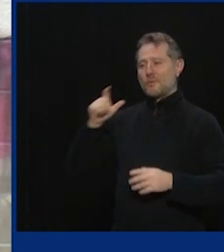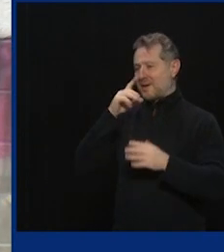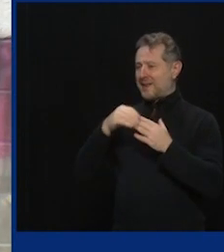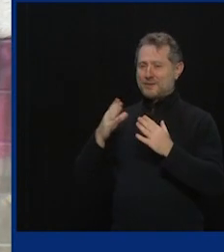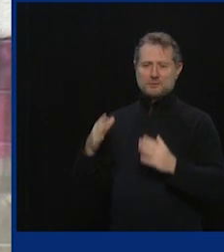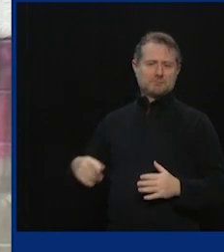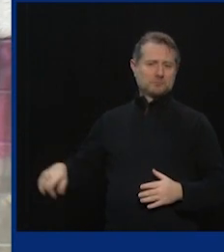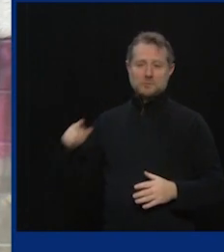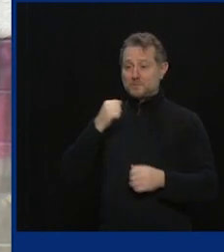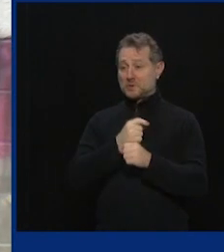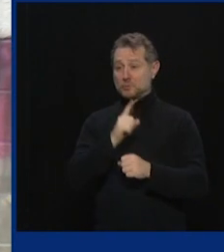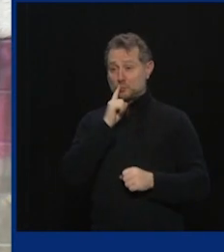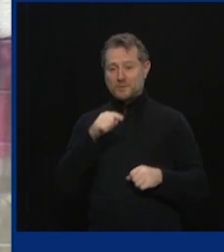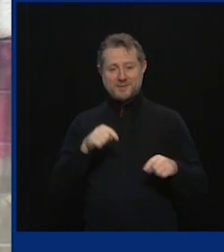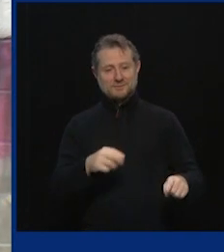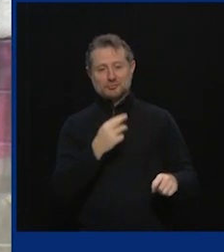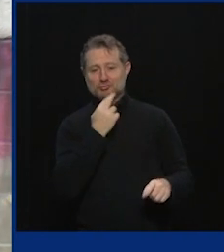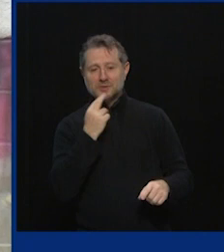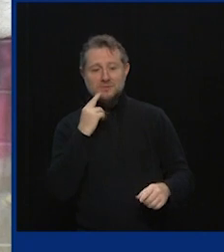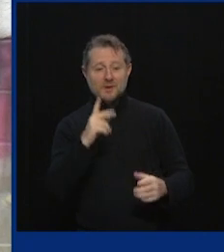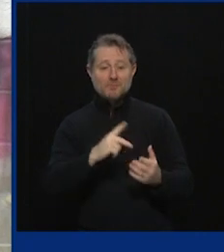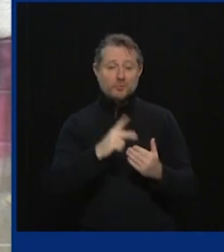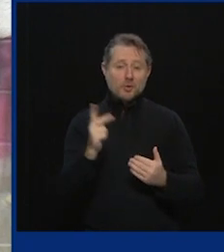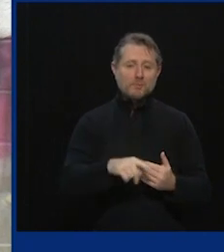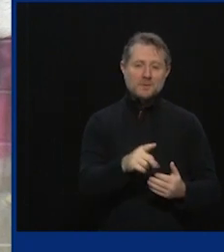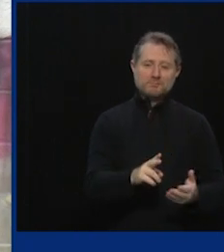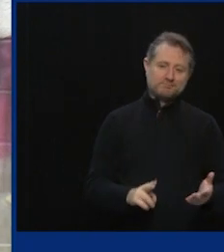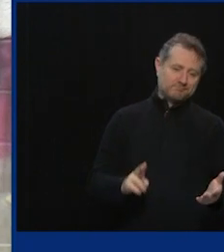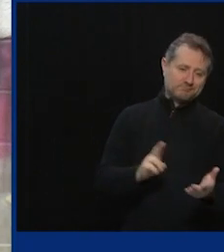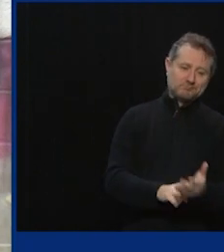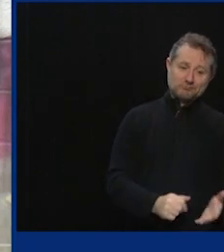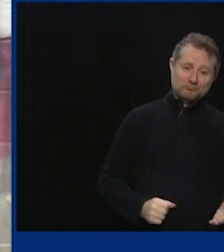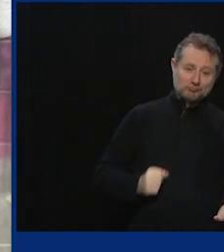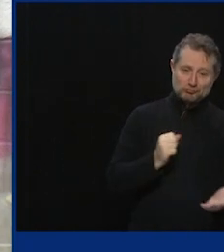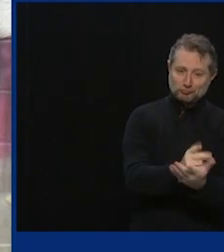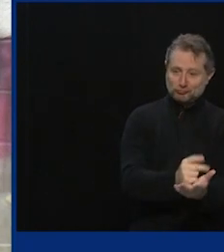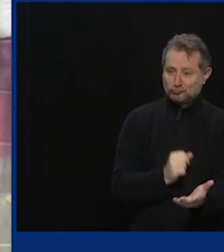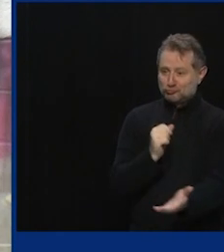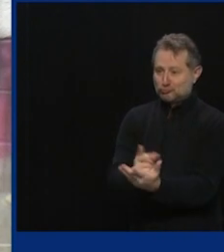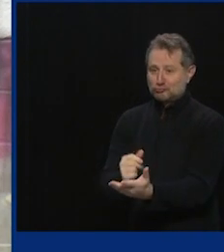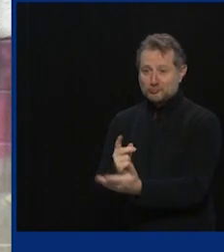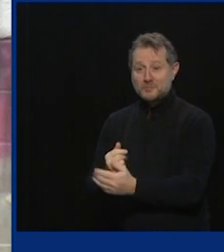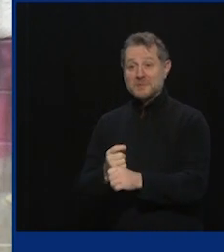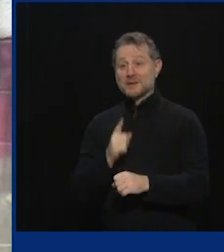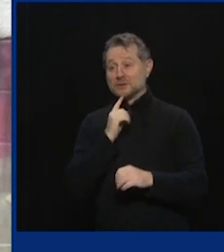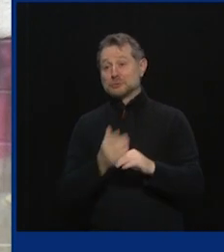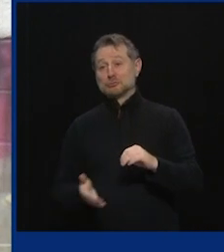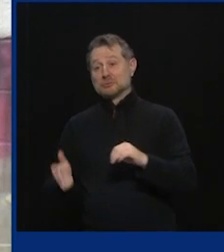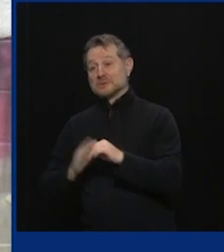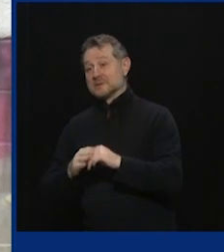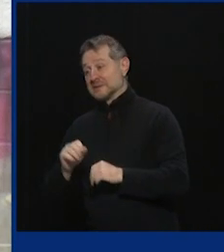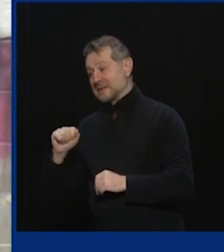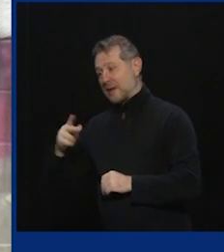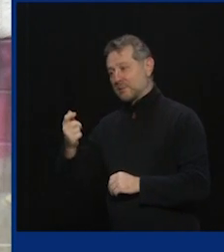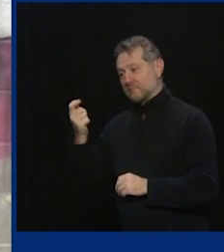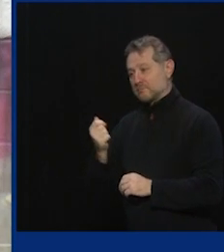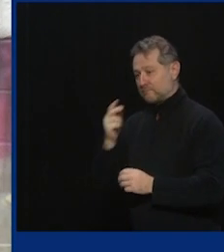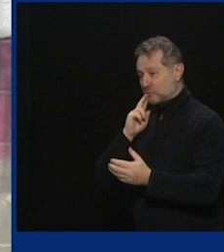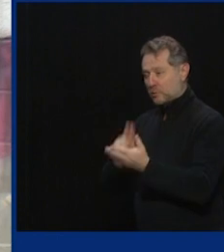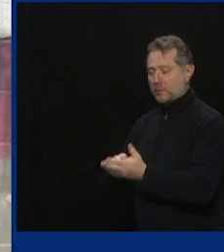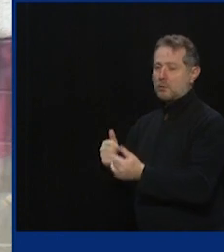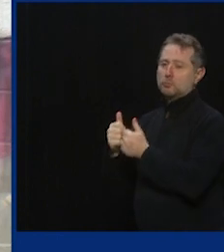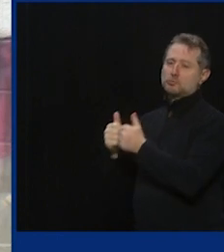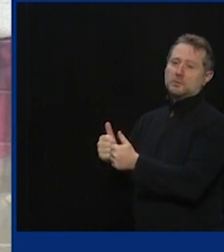the restaurant meal program has been signed, and also for the increases in SNAP. City Harvest has existed